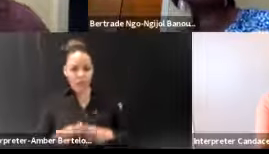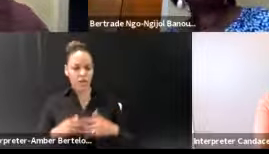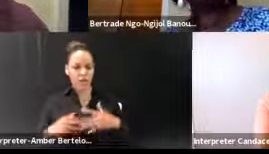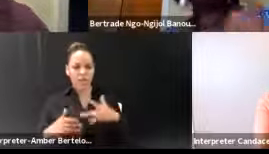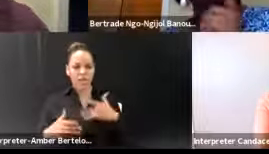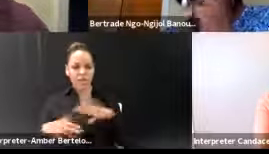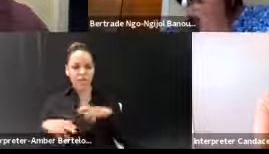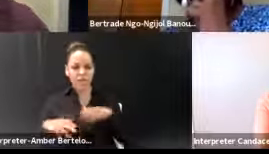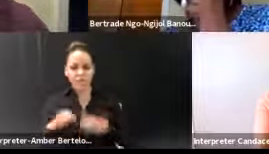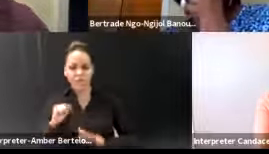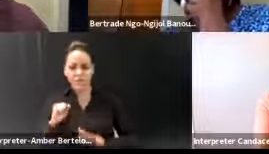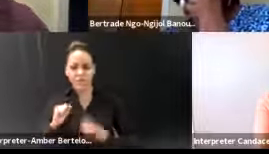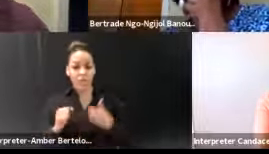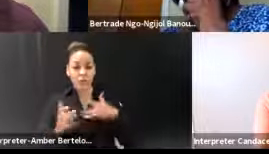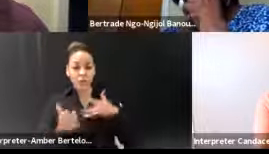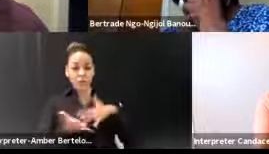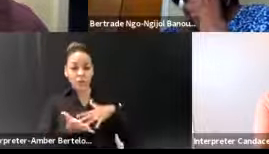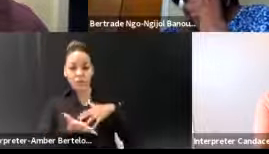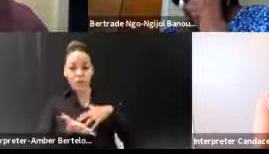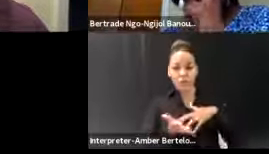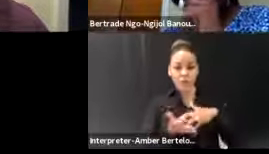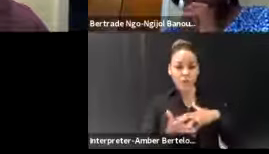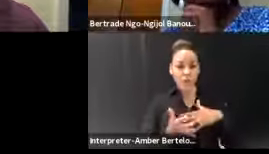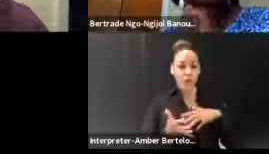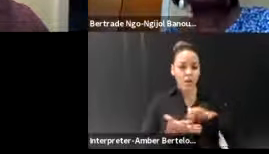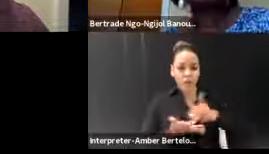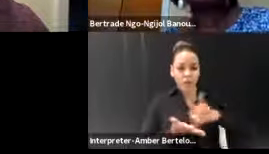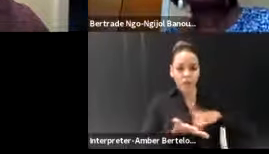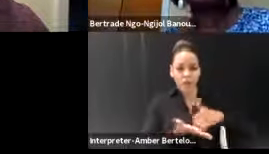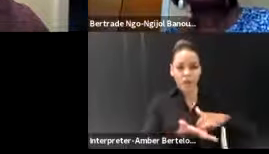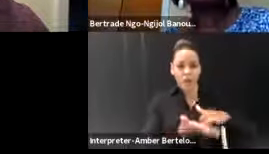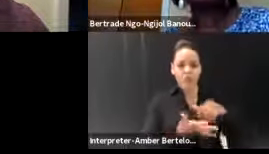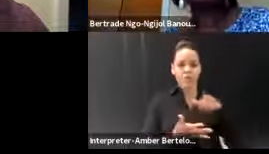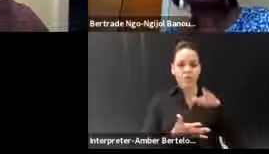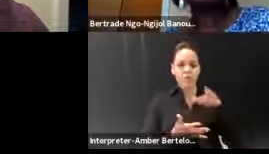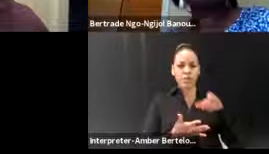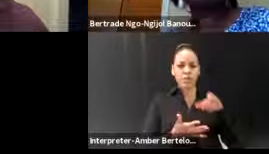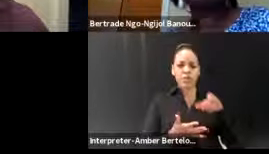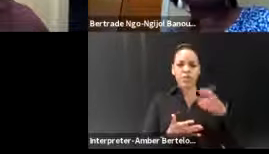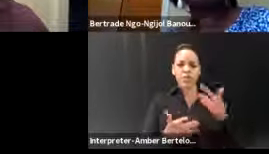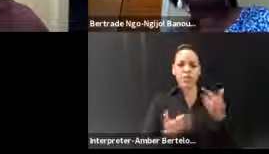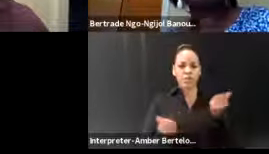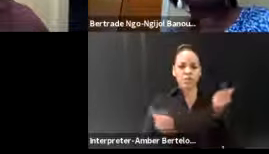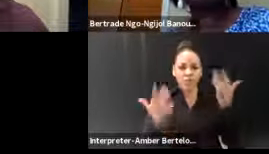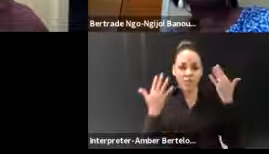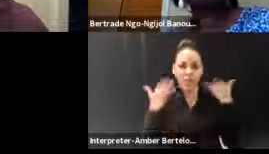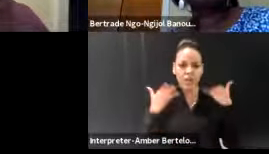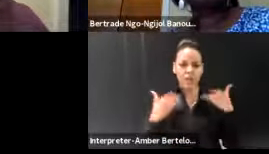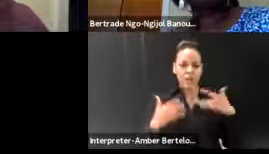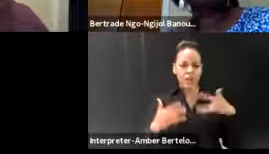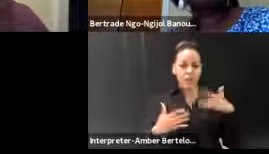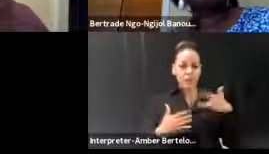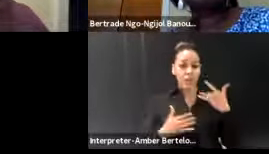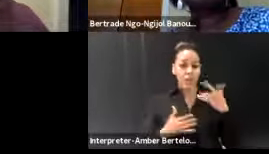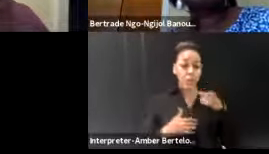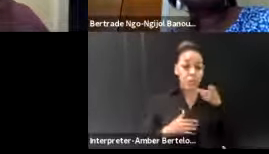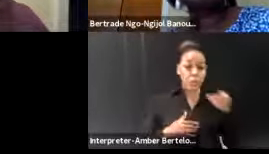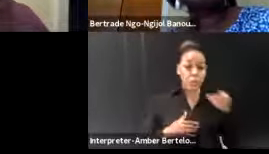invalid? Is you weekenders overweight near fray? Is you things piled, a horde of is you, is a